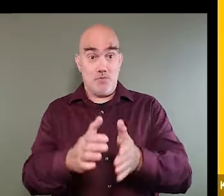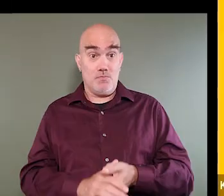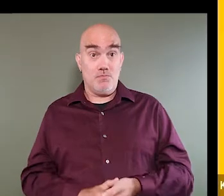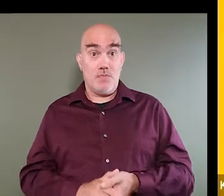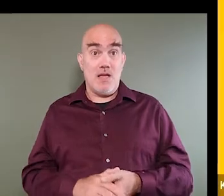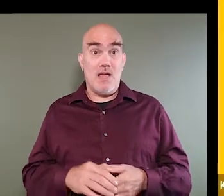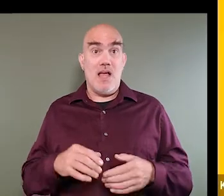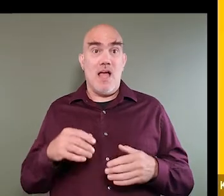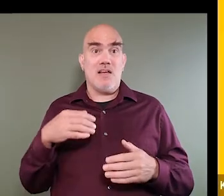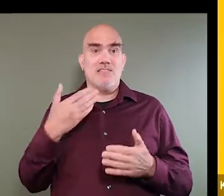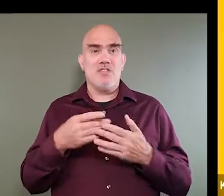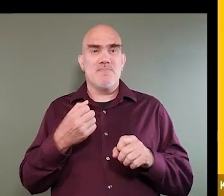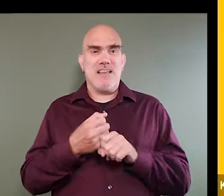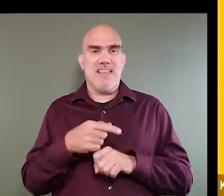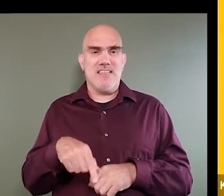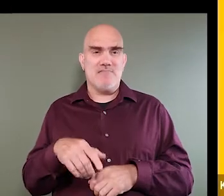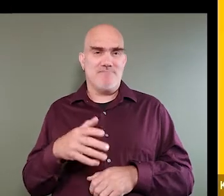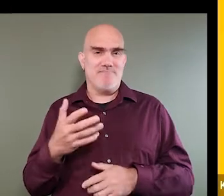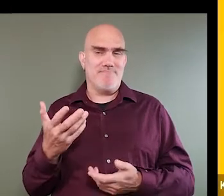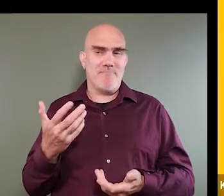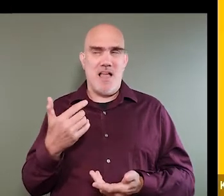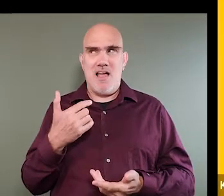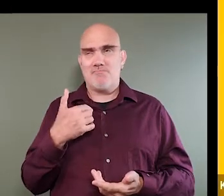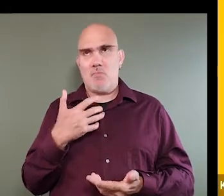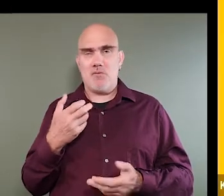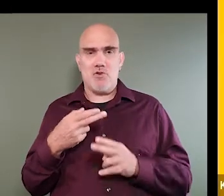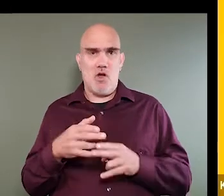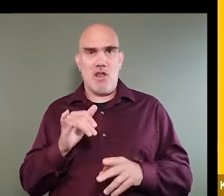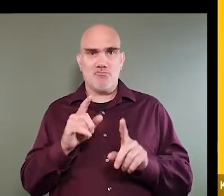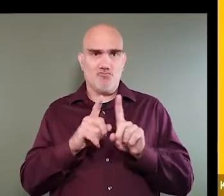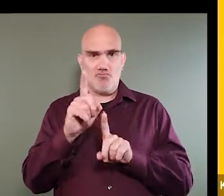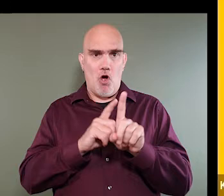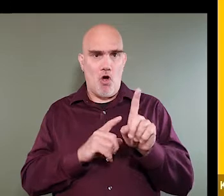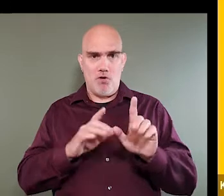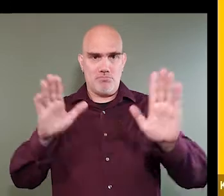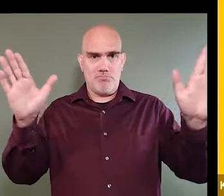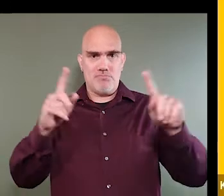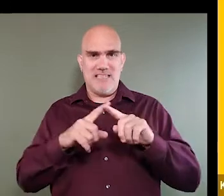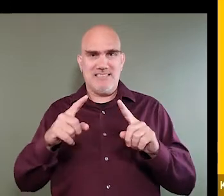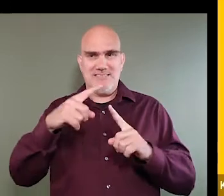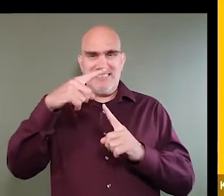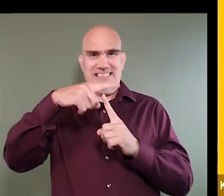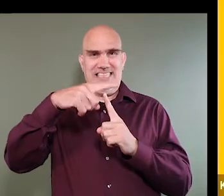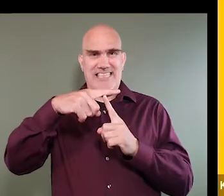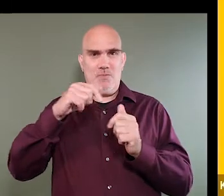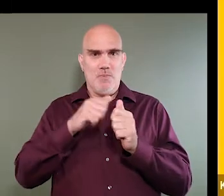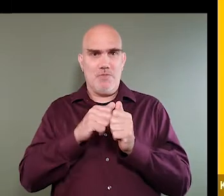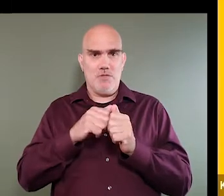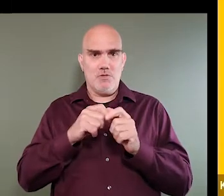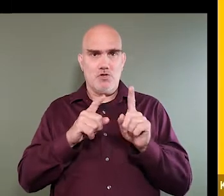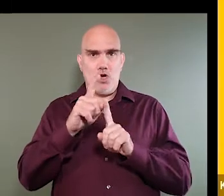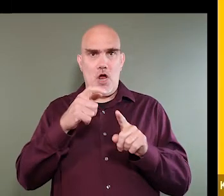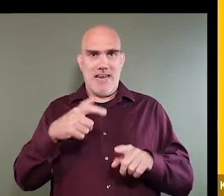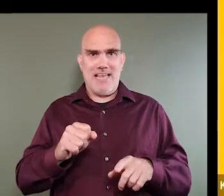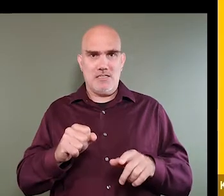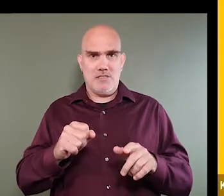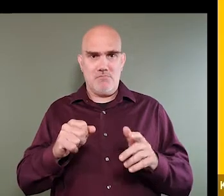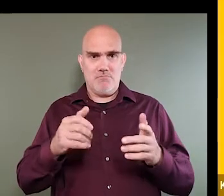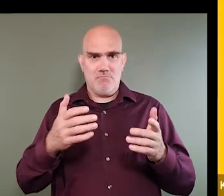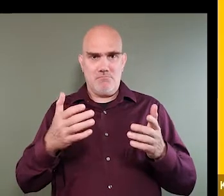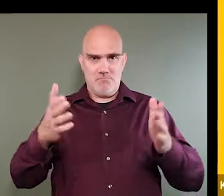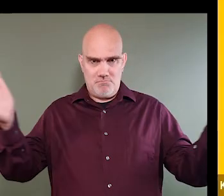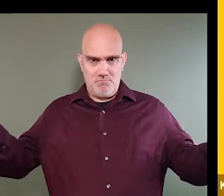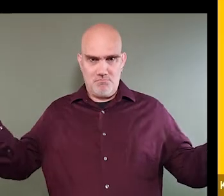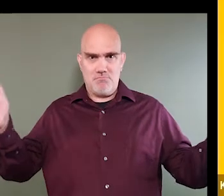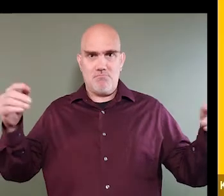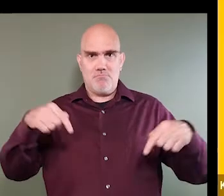until you're making this. I want to call it a star, but it's a T with star legs. This position.